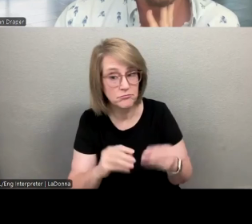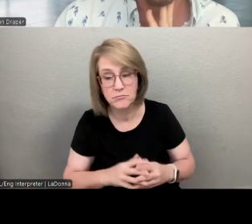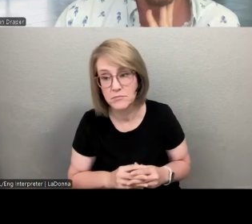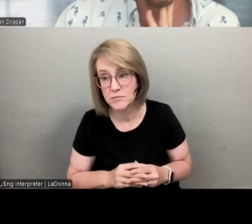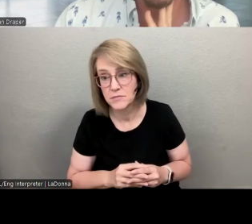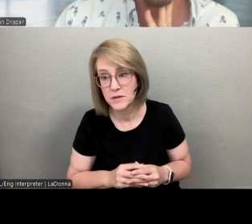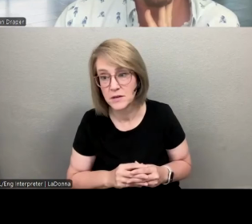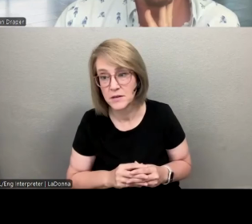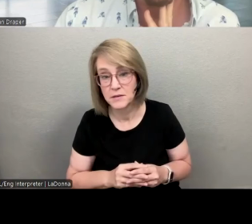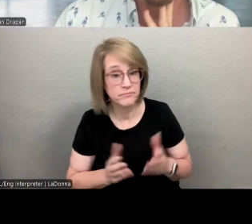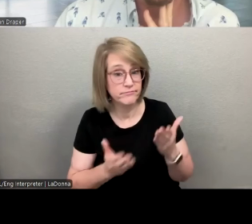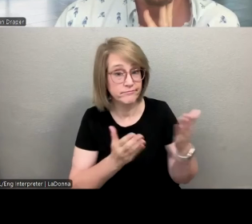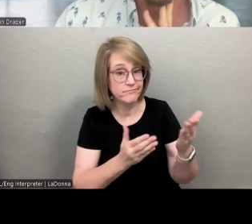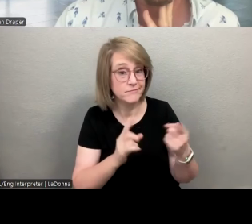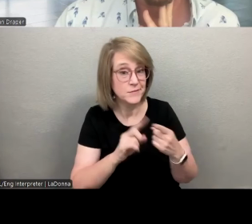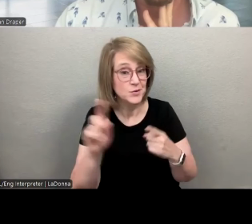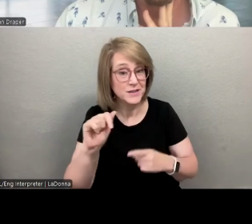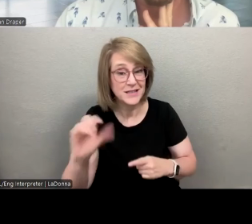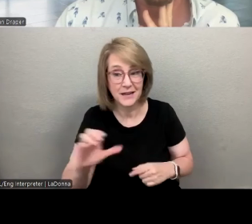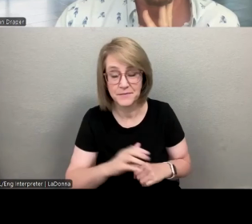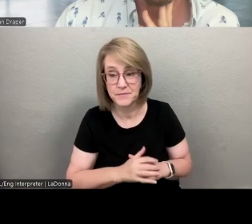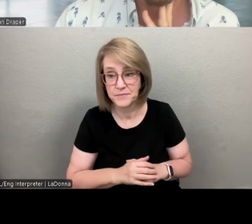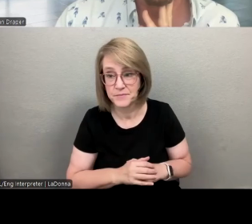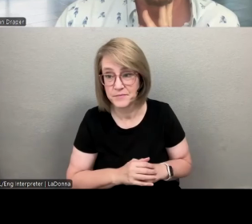your question to Zach?